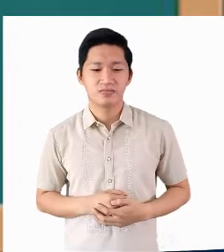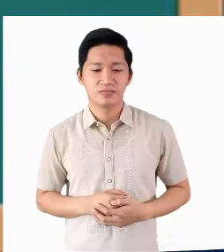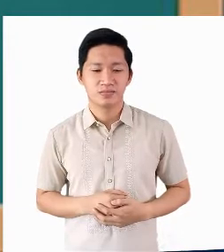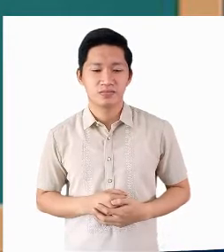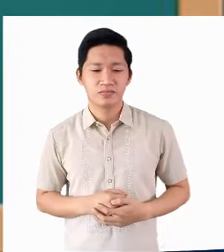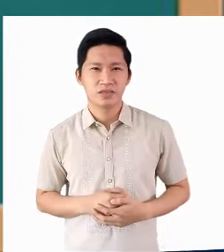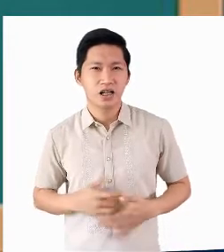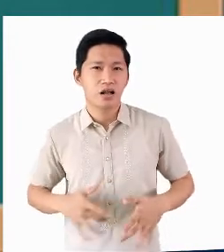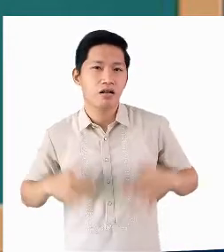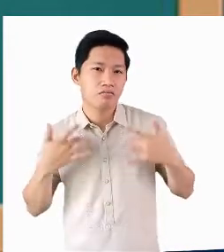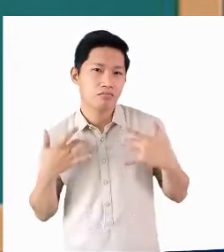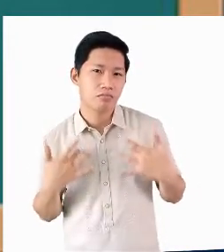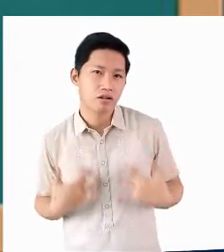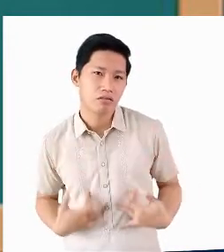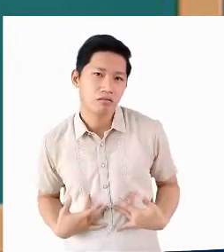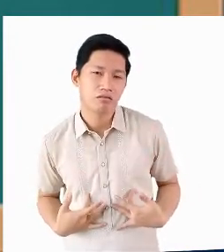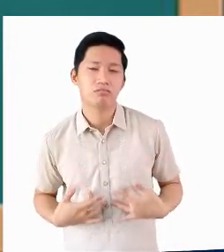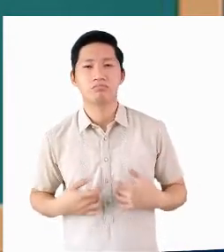depression,